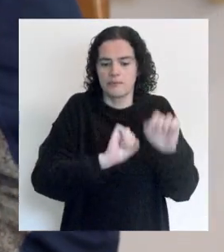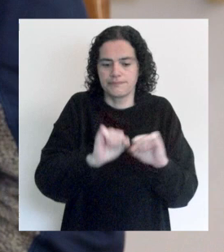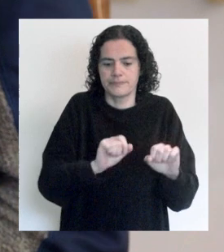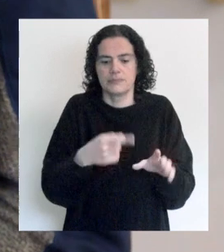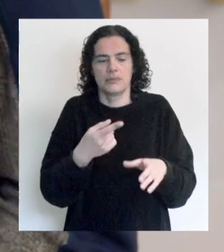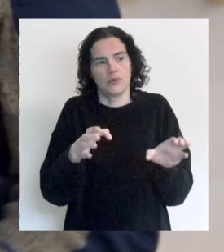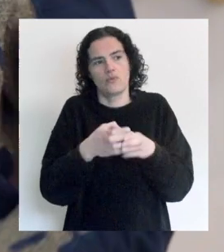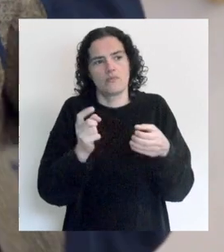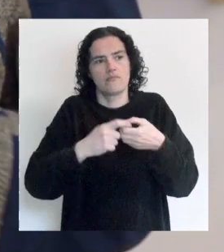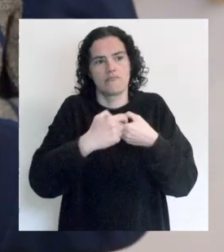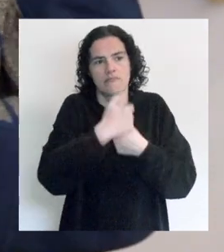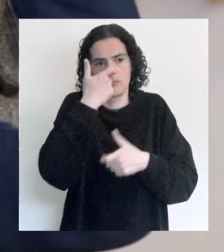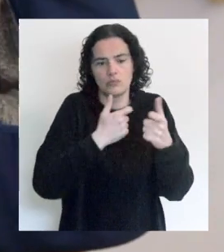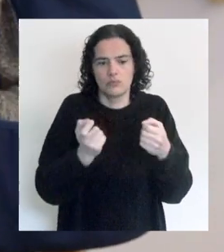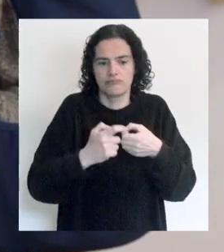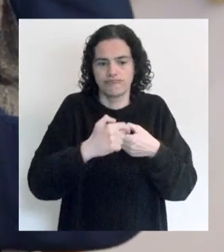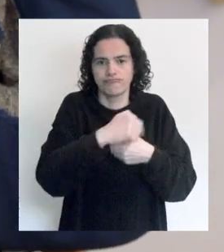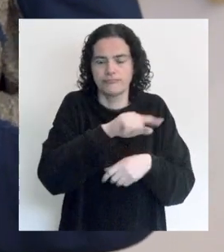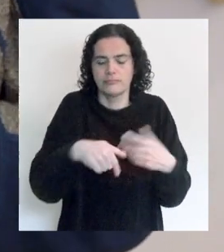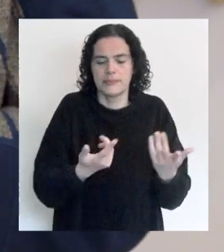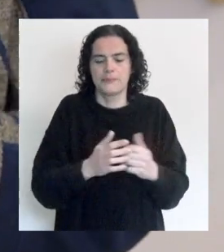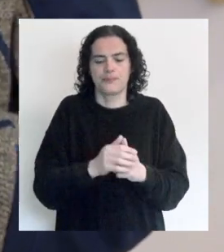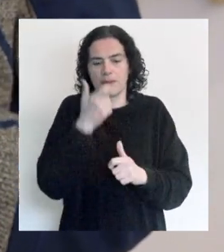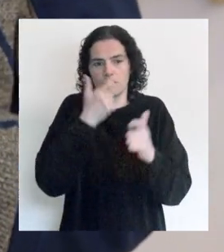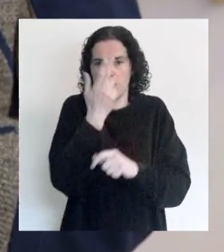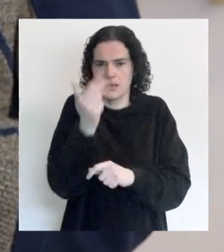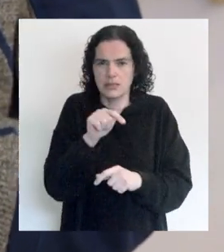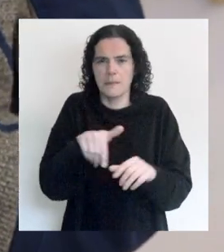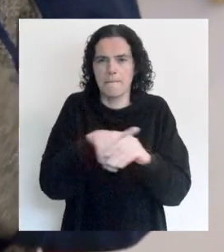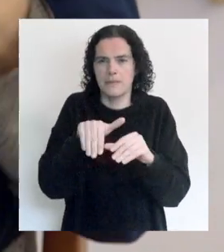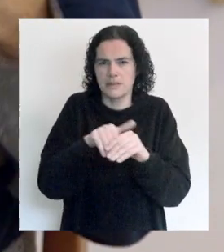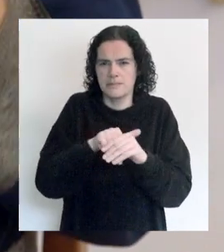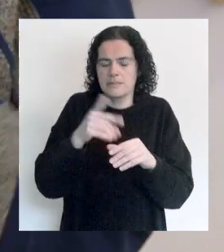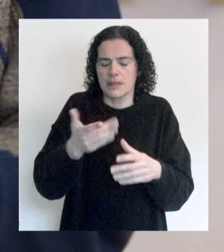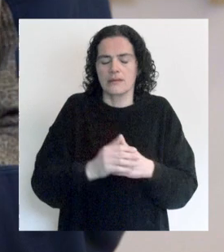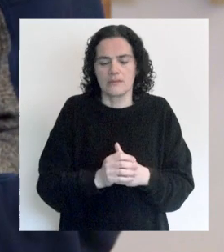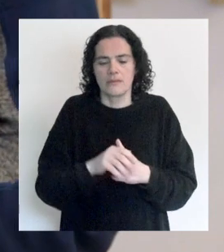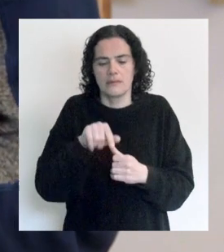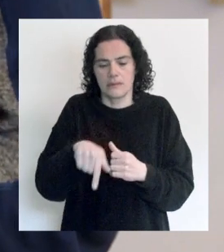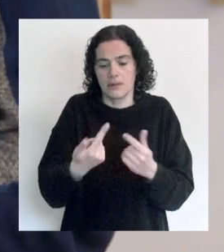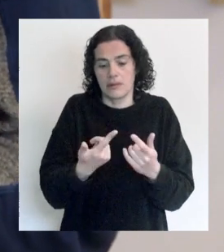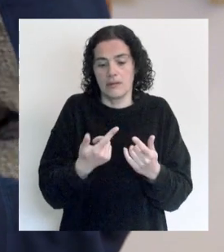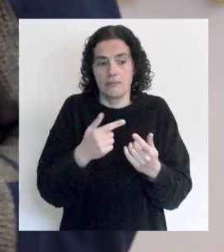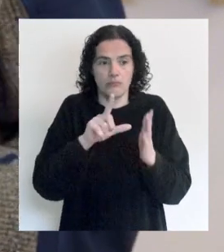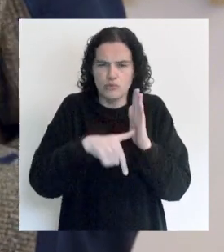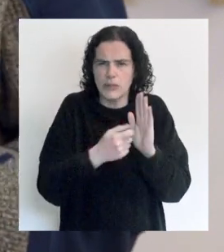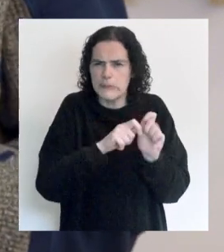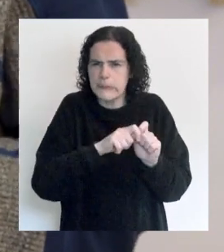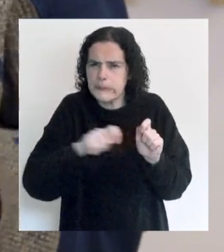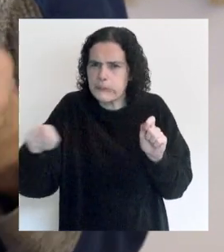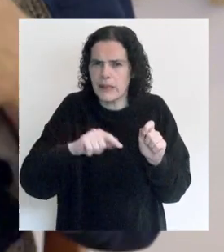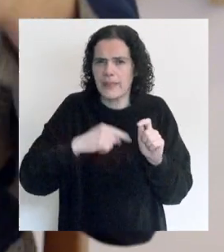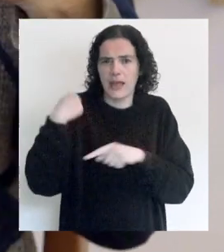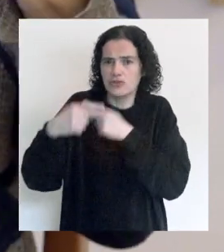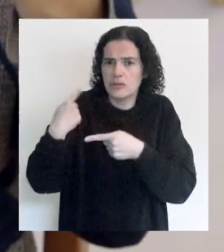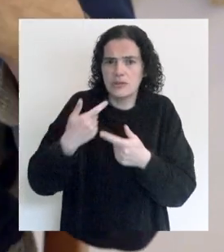team of his collaborators and the students of the School of the Art Institute made. The participants really in this long ongoing